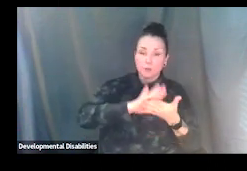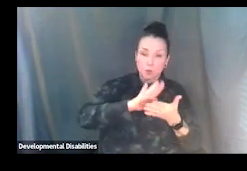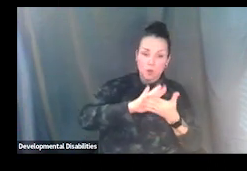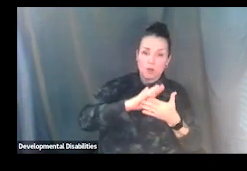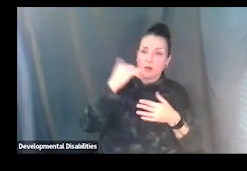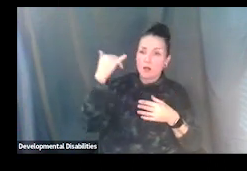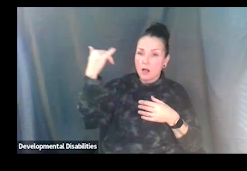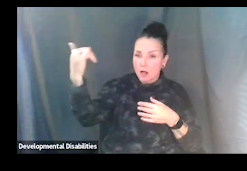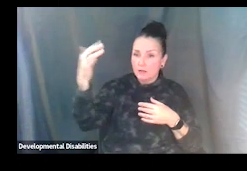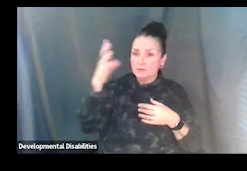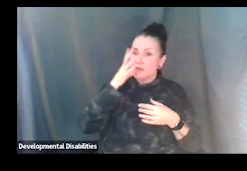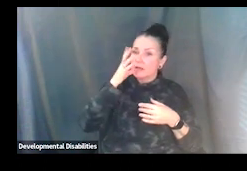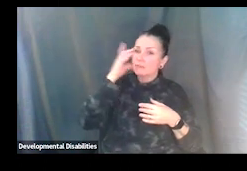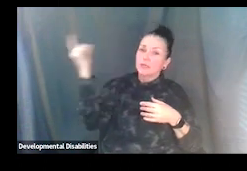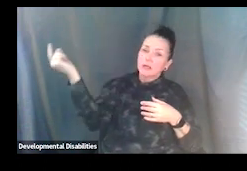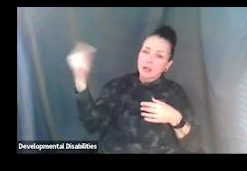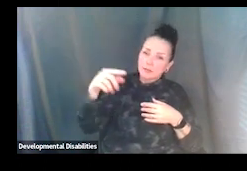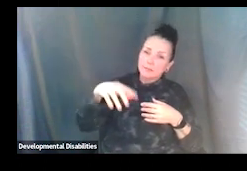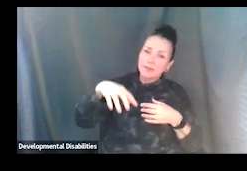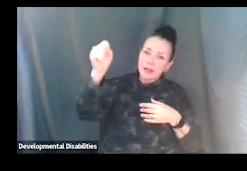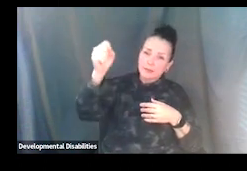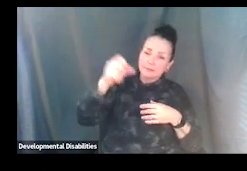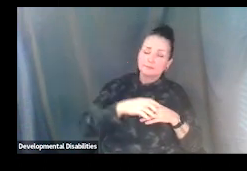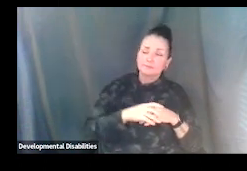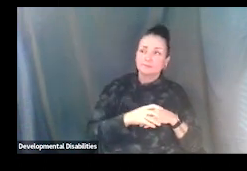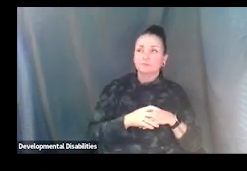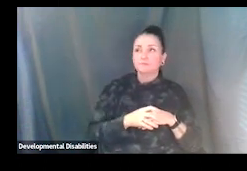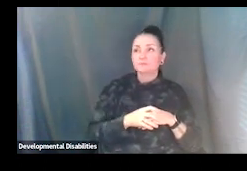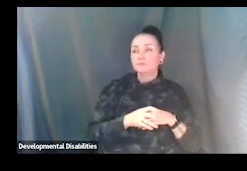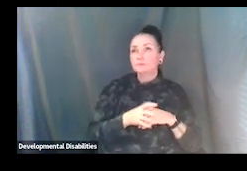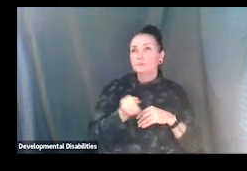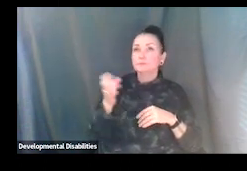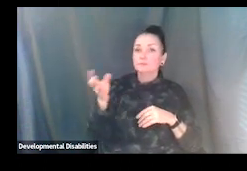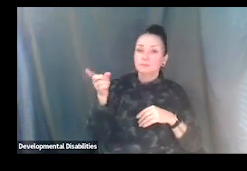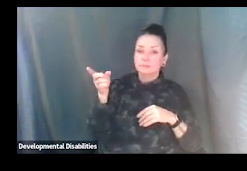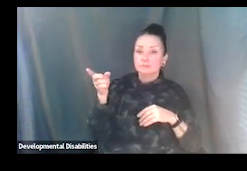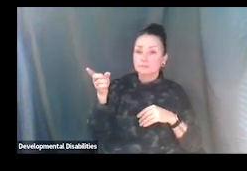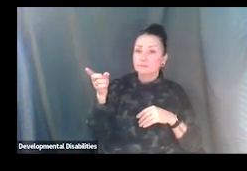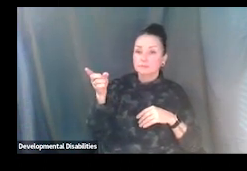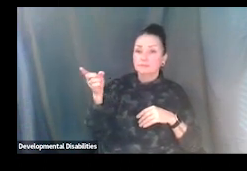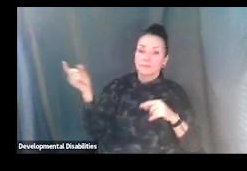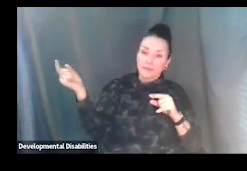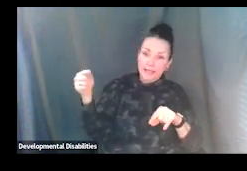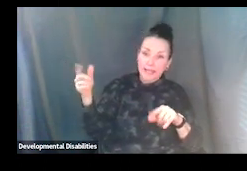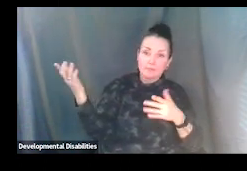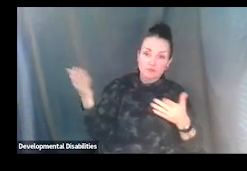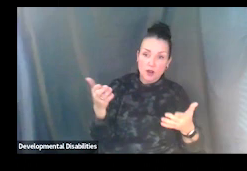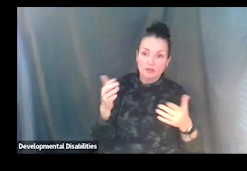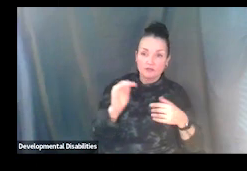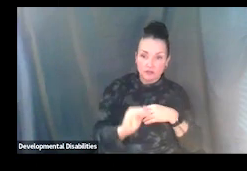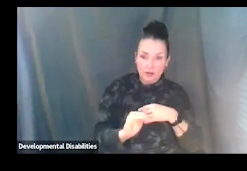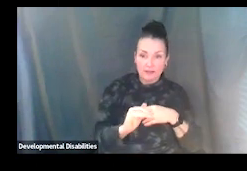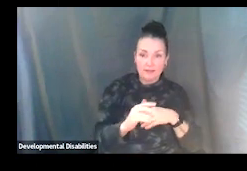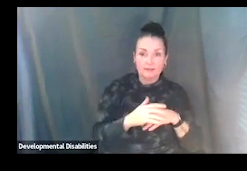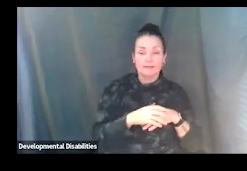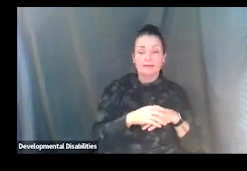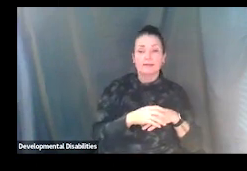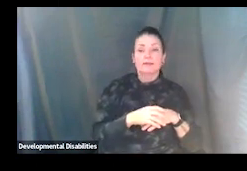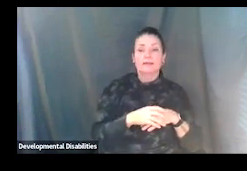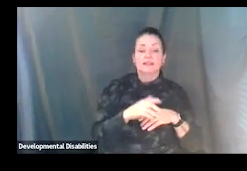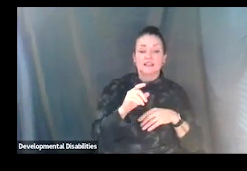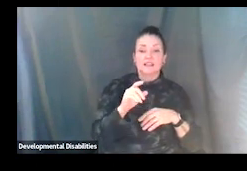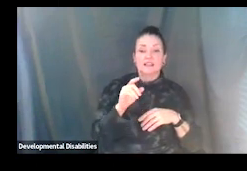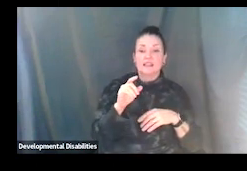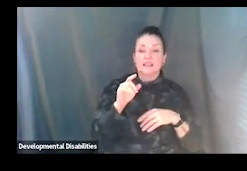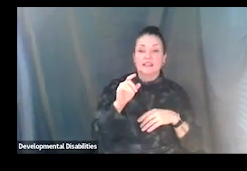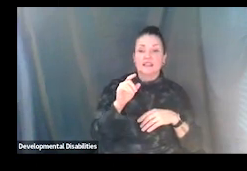She eventually came to me and in tears and said, look, Dr. Mohammed, you have to do something, otherwise I'm going to break.